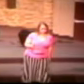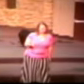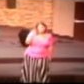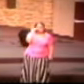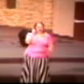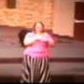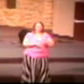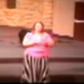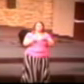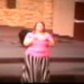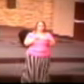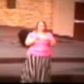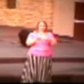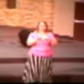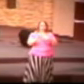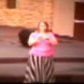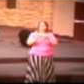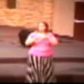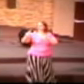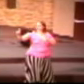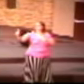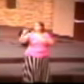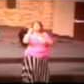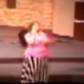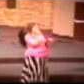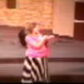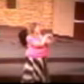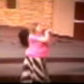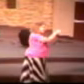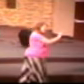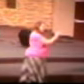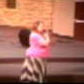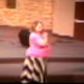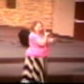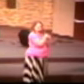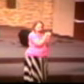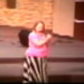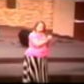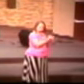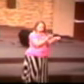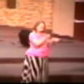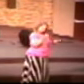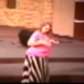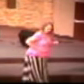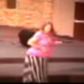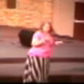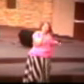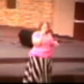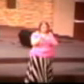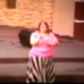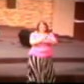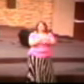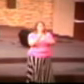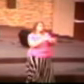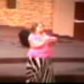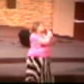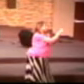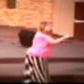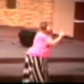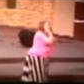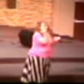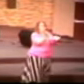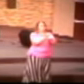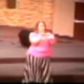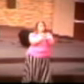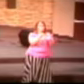walk away and when we see each other, we think, yes, they're on my side. They're on my team. If I need a job, I'm going to call them. If I need